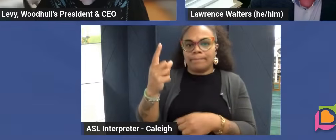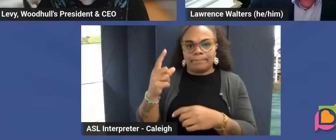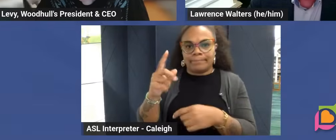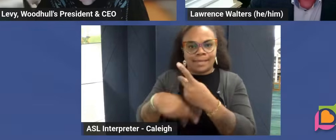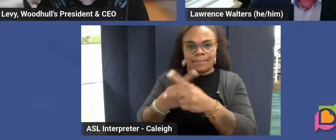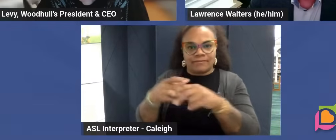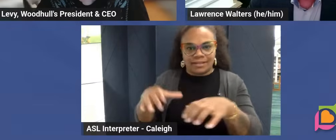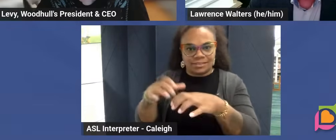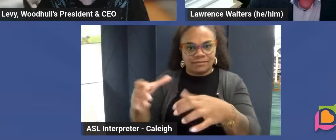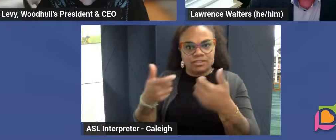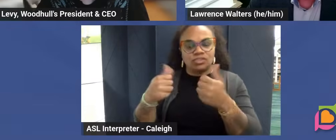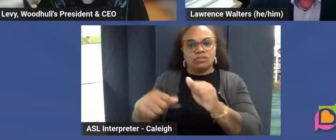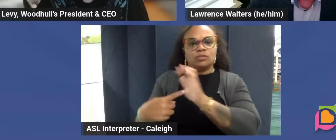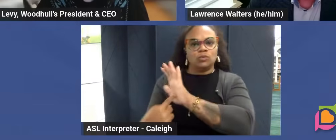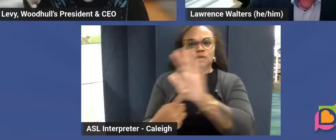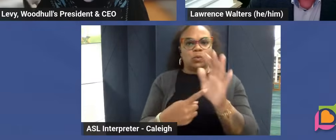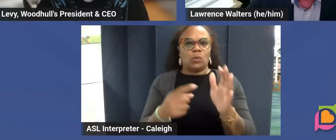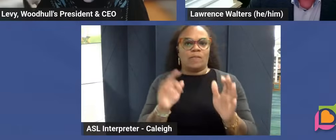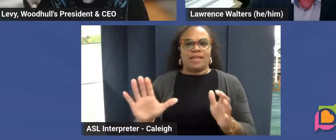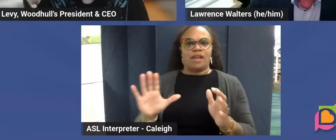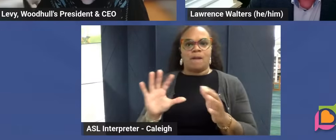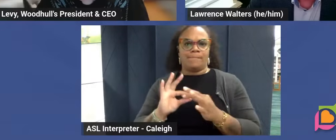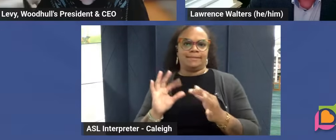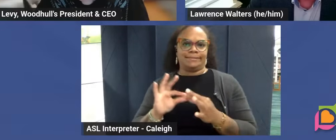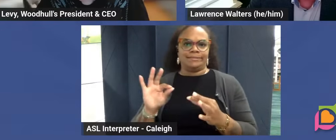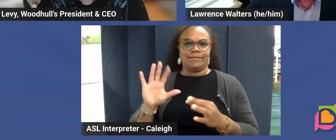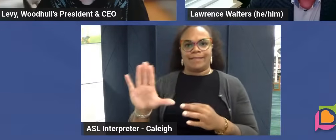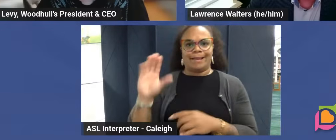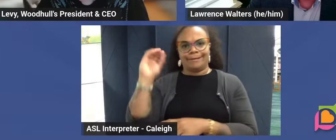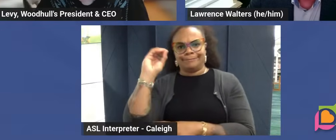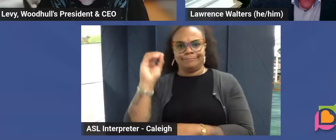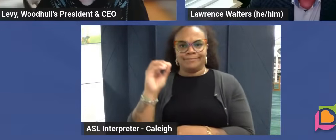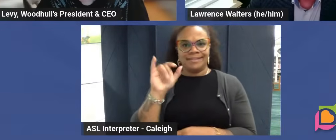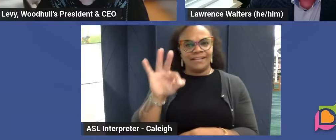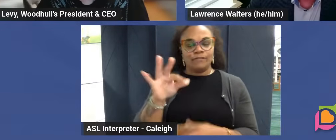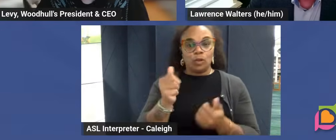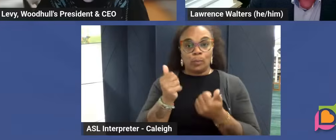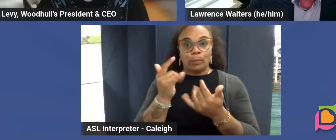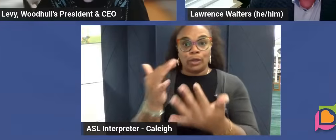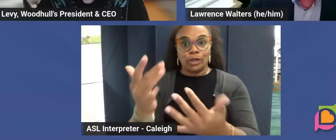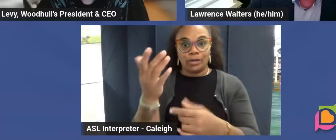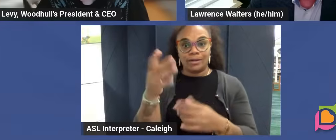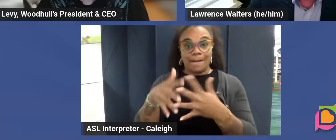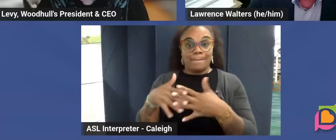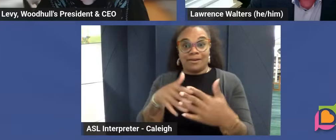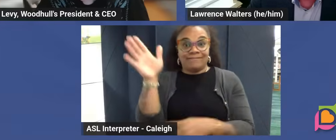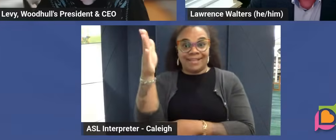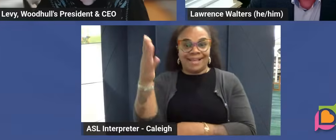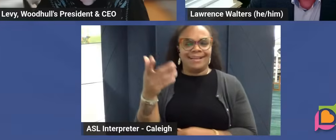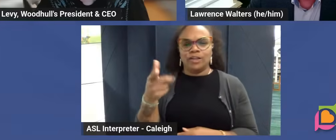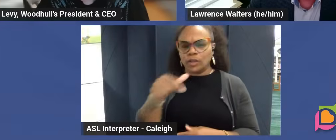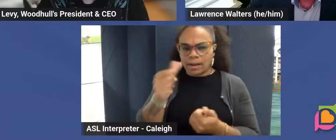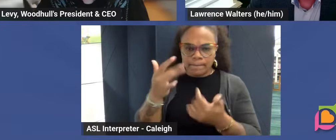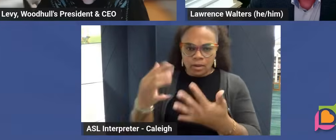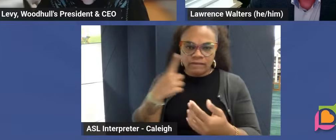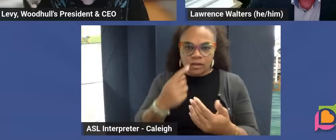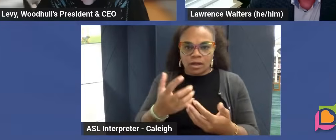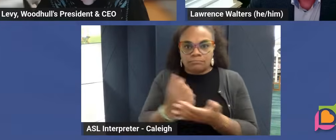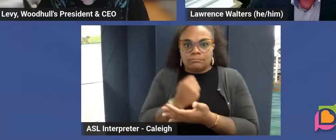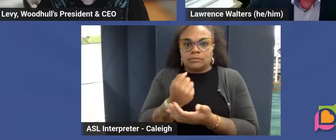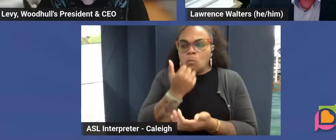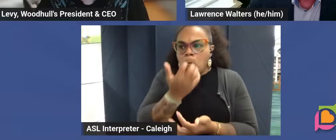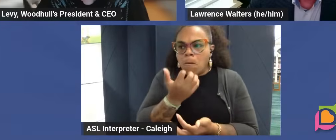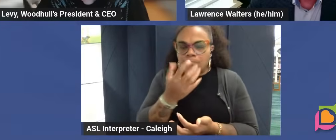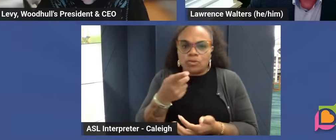to express a message, right? When you're burning the American flag, you're not, keeping warm typically. You are sending a message, an